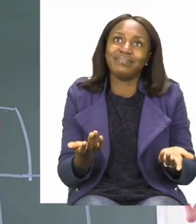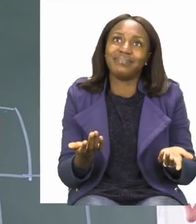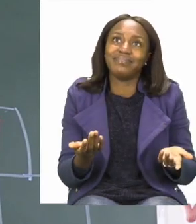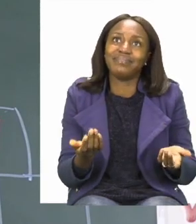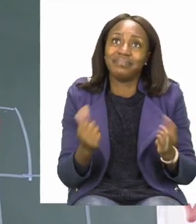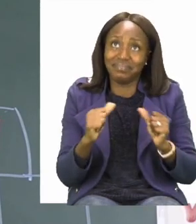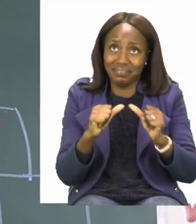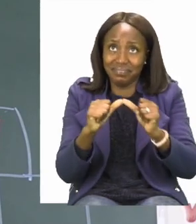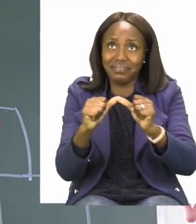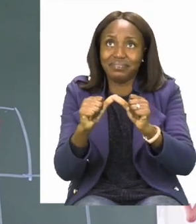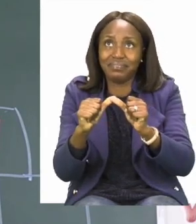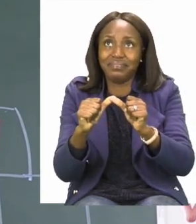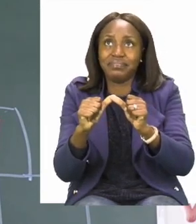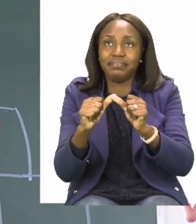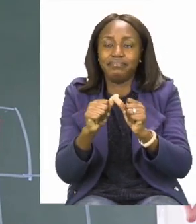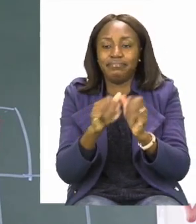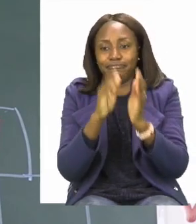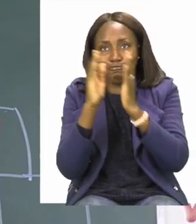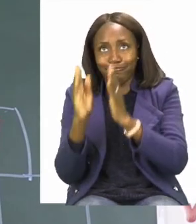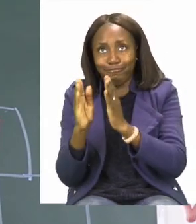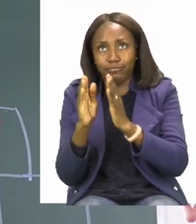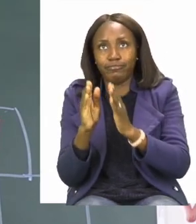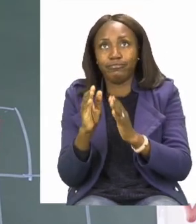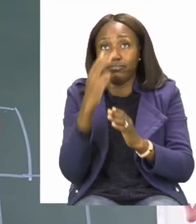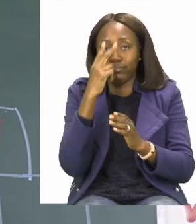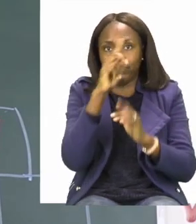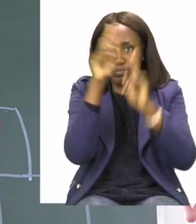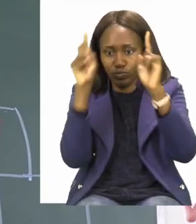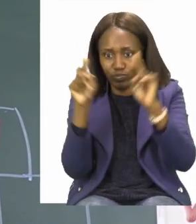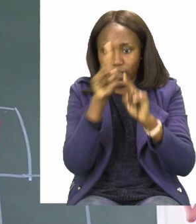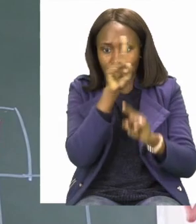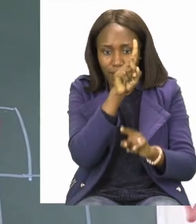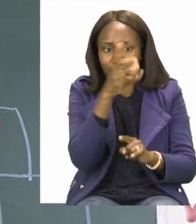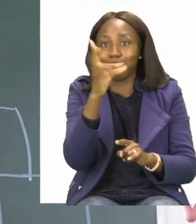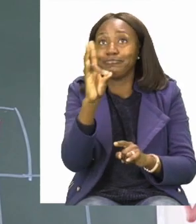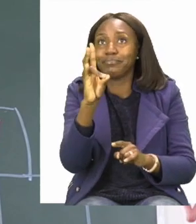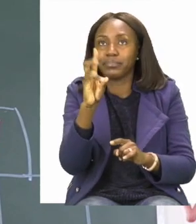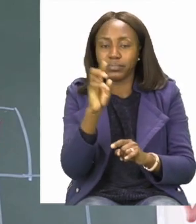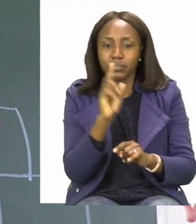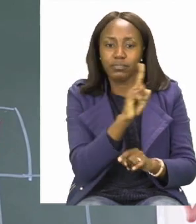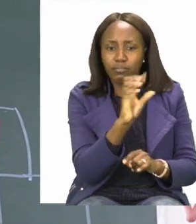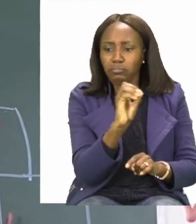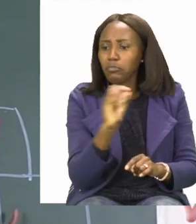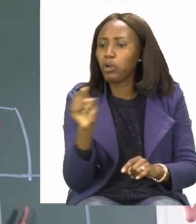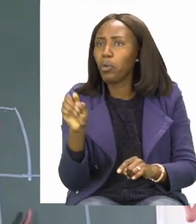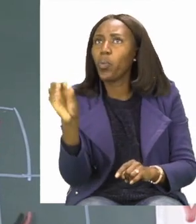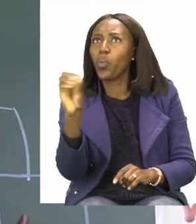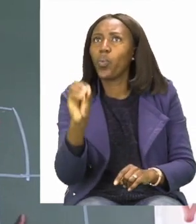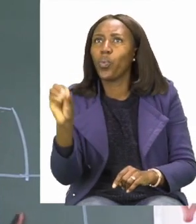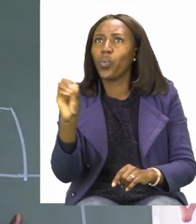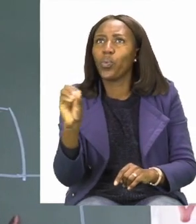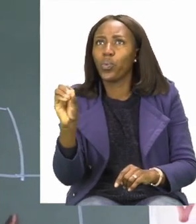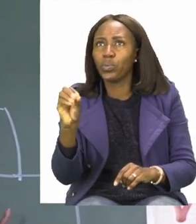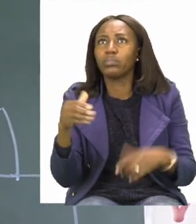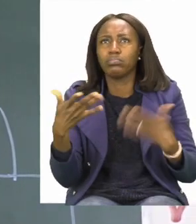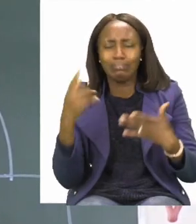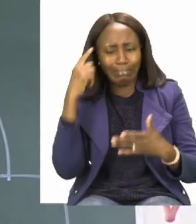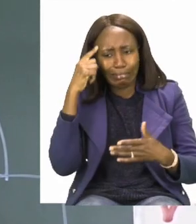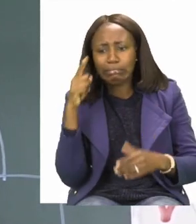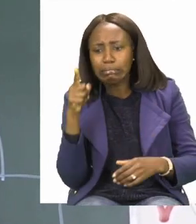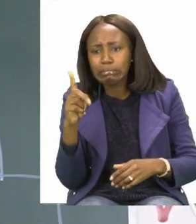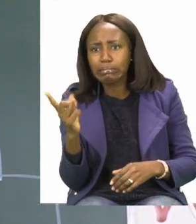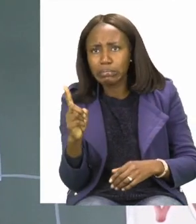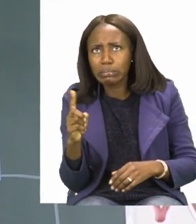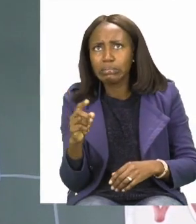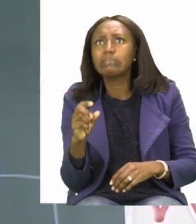to the next one, where it says 17 and then 10, and it is our job to fill in the